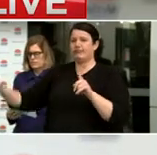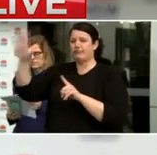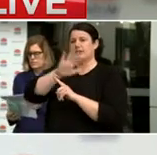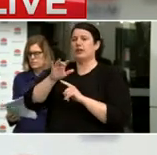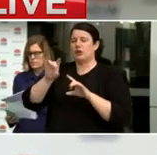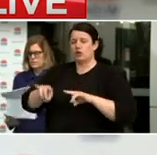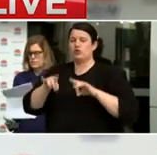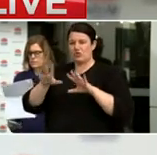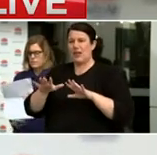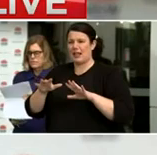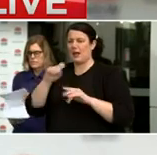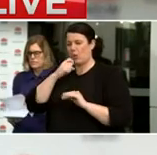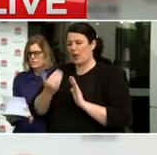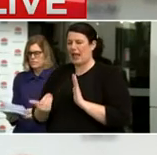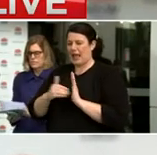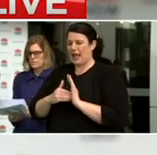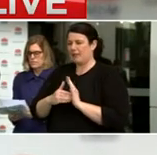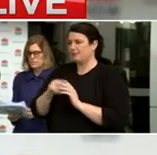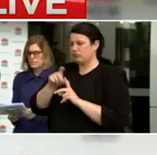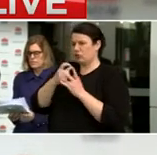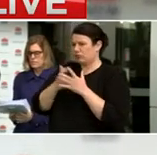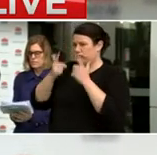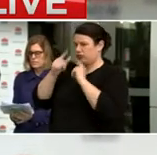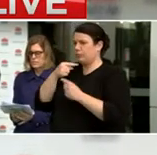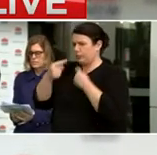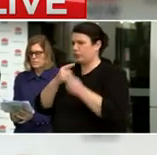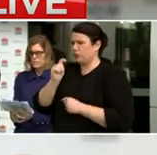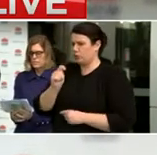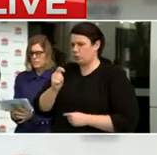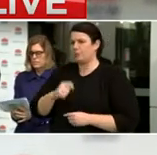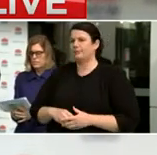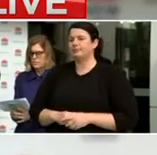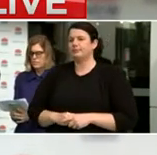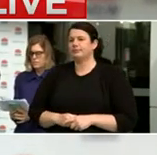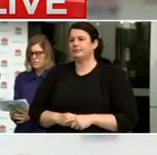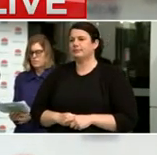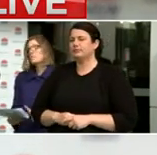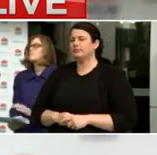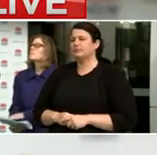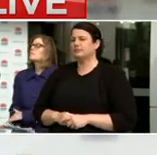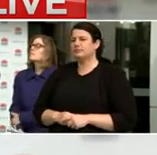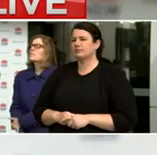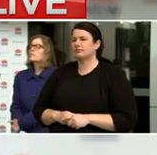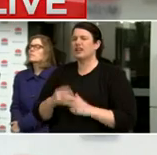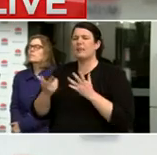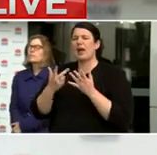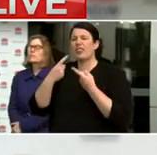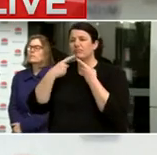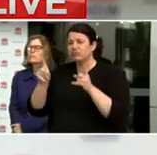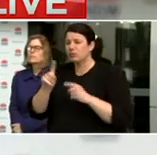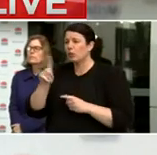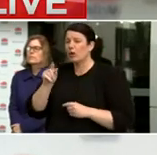Chant in a minute to make any additional comments that she wishes to make. Just some other matters. Yesterday,